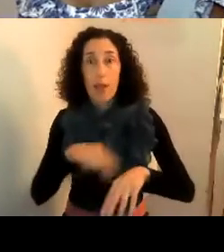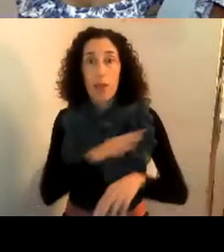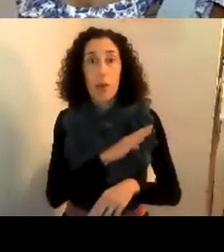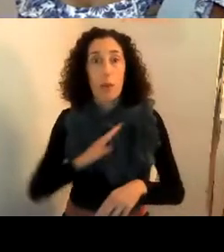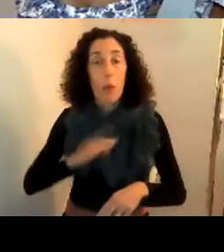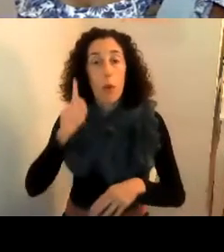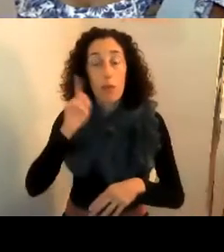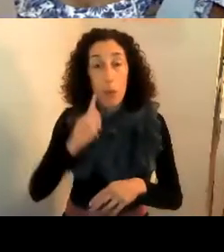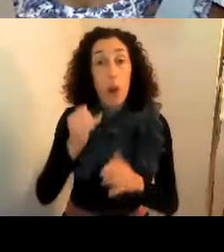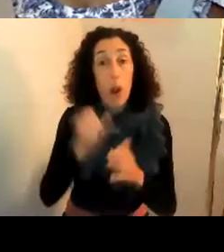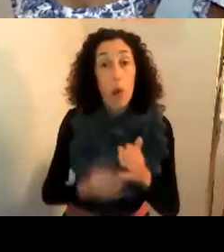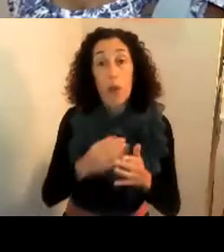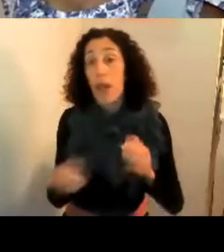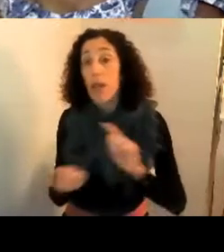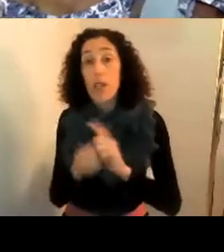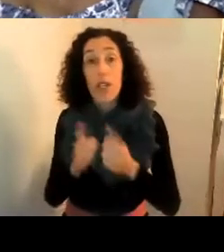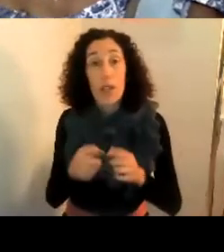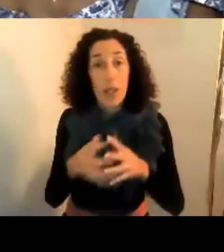know how you sleep, Sade.